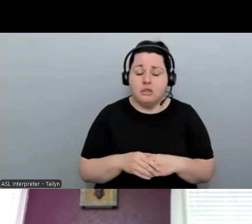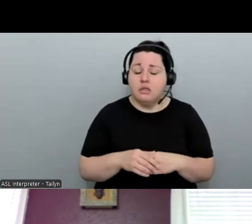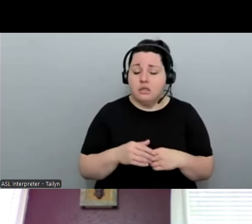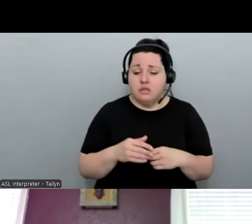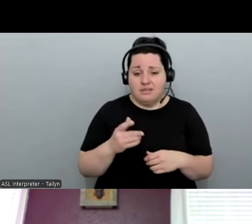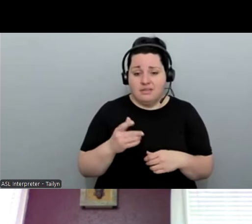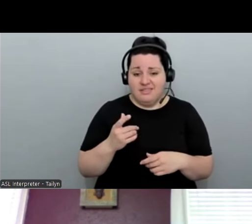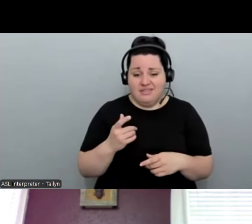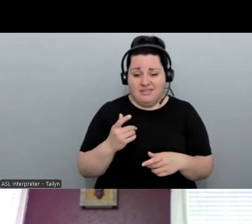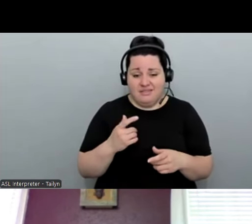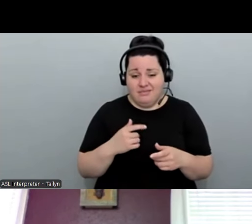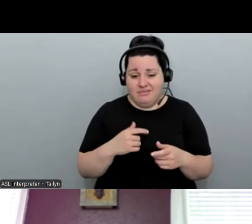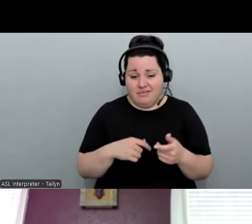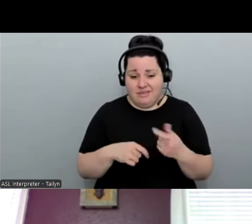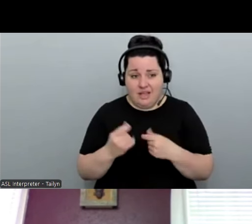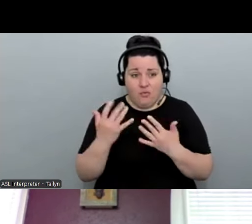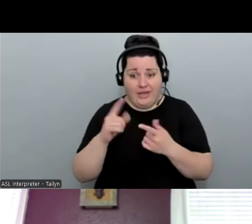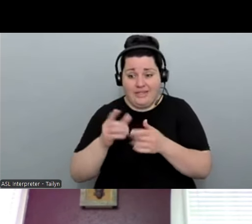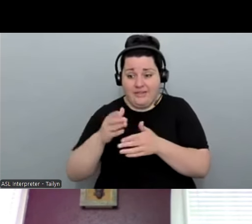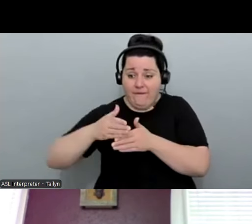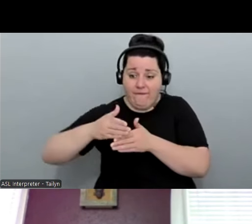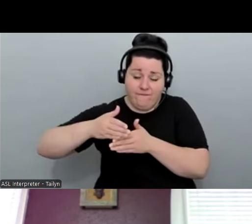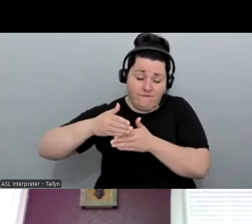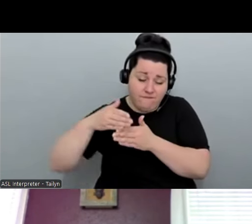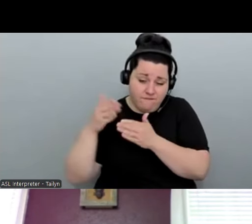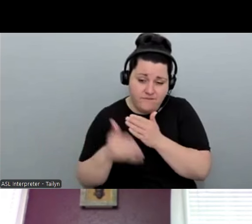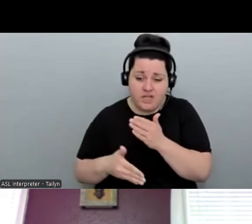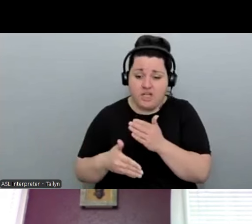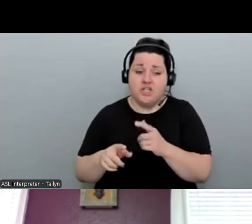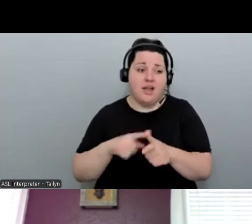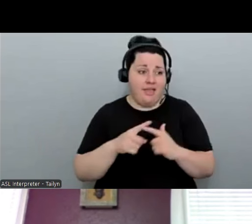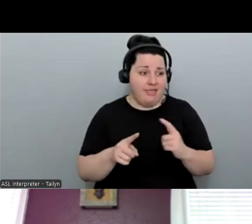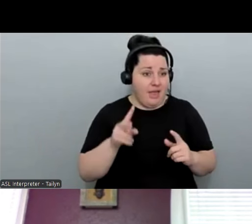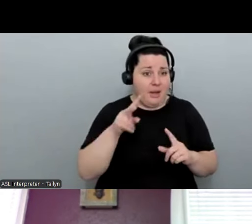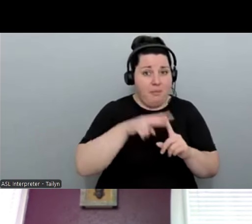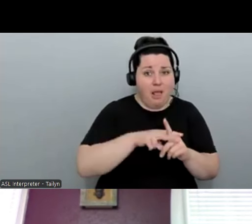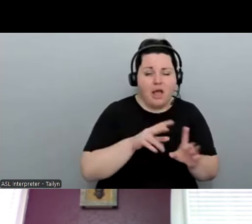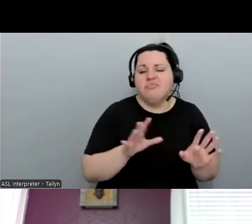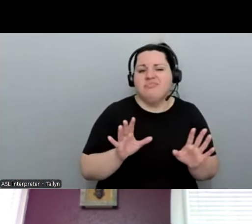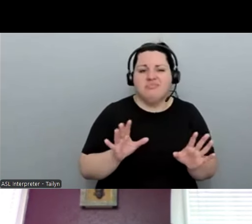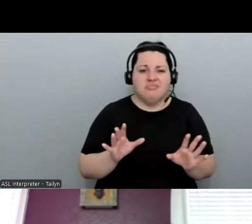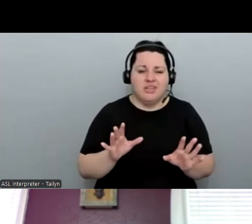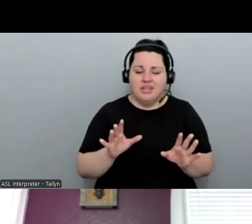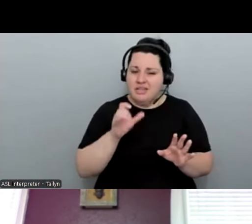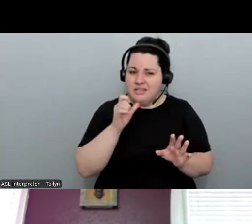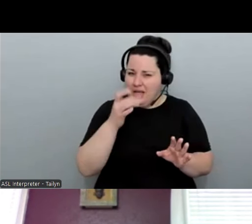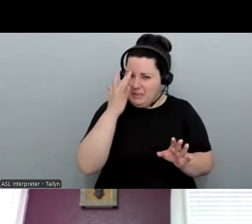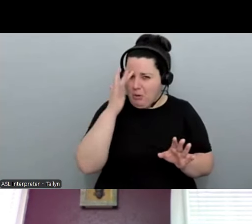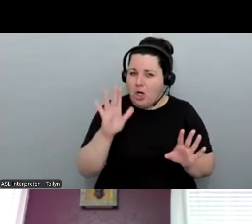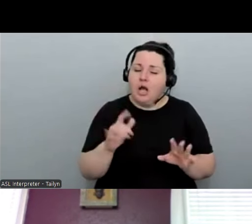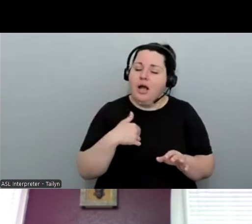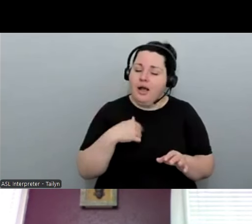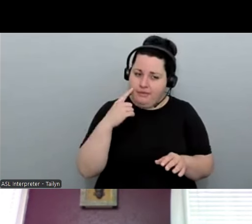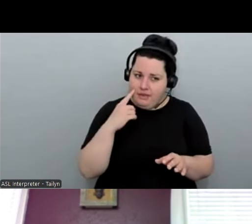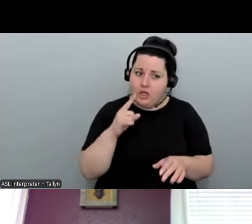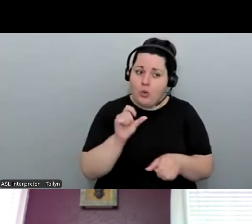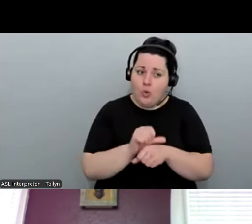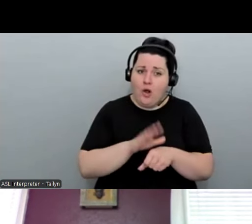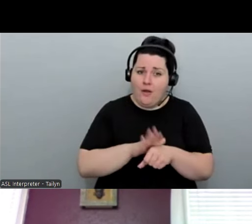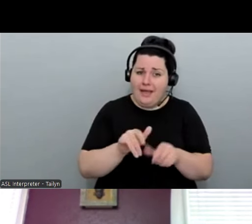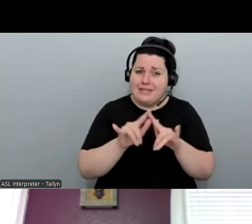waiting until you're completely done and then you apply. I just don't think that that's a smart idea. I think you should be working on it, because think about